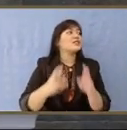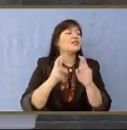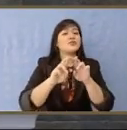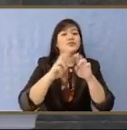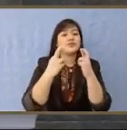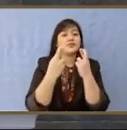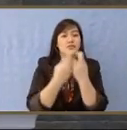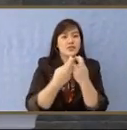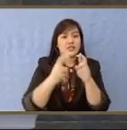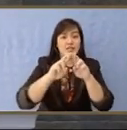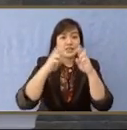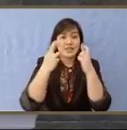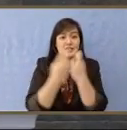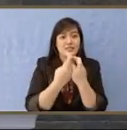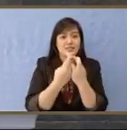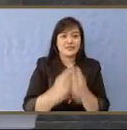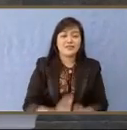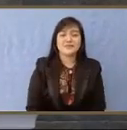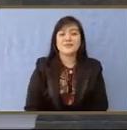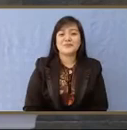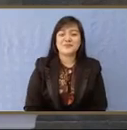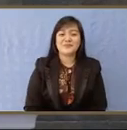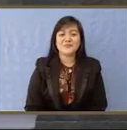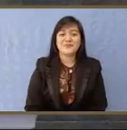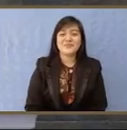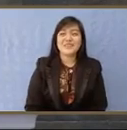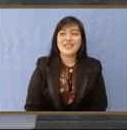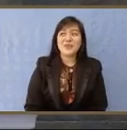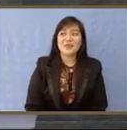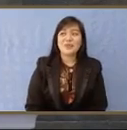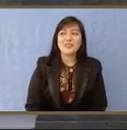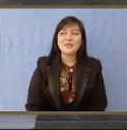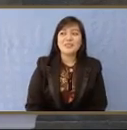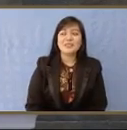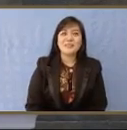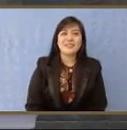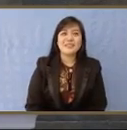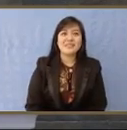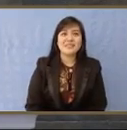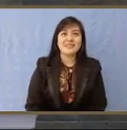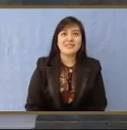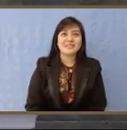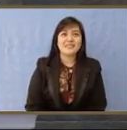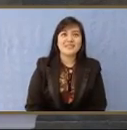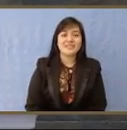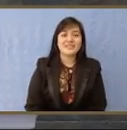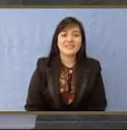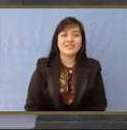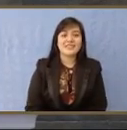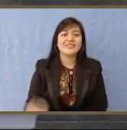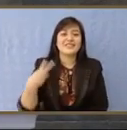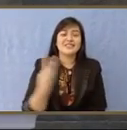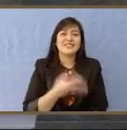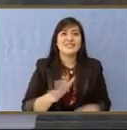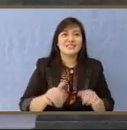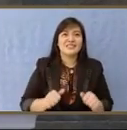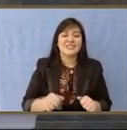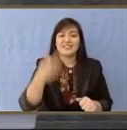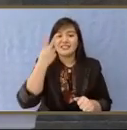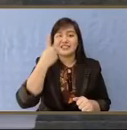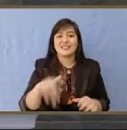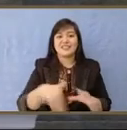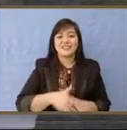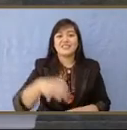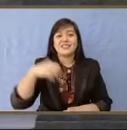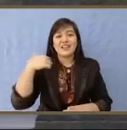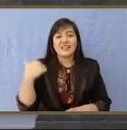magre-redeem, I'm sorry, siya yung magre-redeem sa lahat ng tao na makikita po natin sa 1 Peter chapter 1, verse 18 to